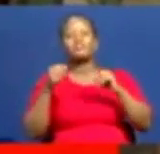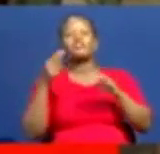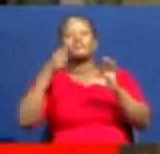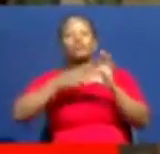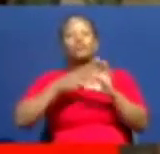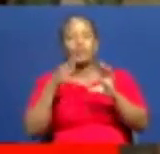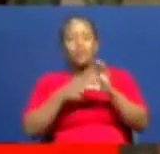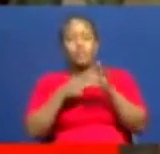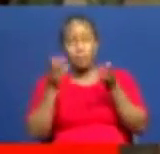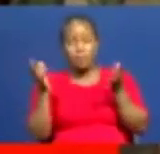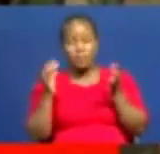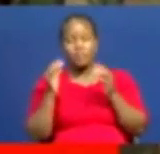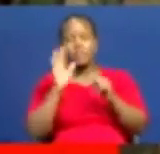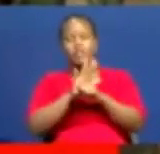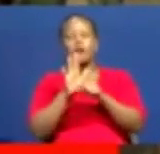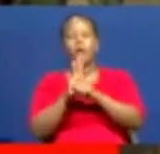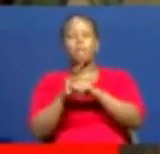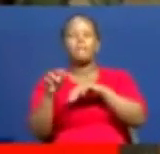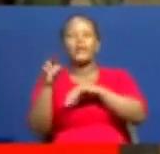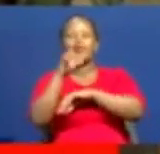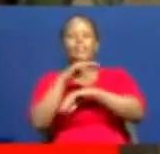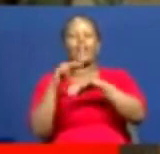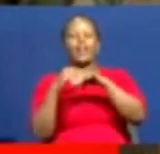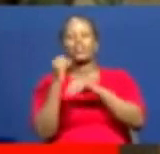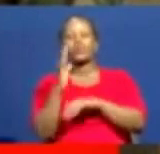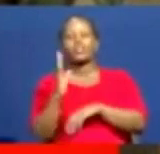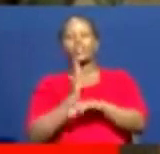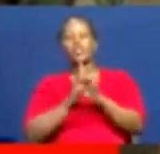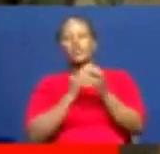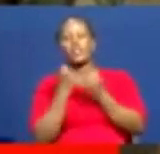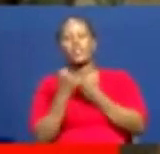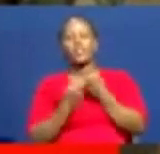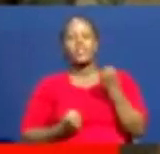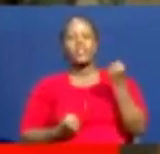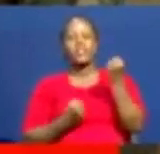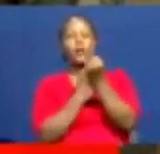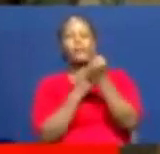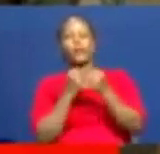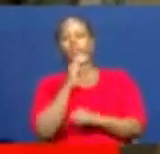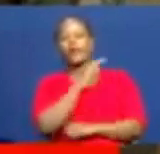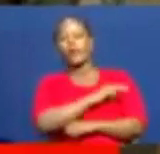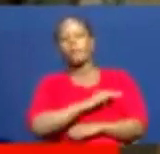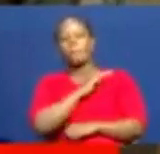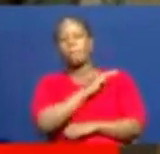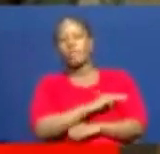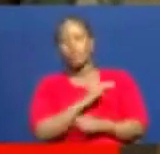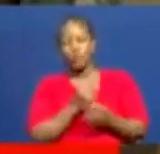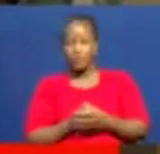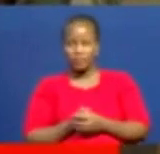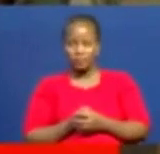the multinational security support mission.